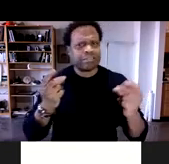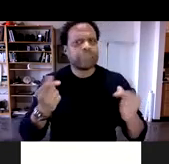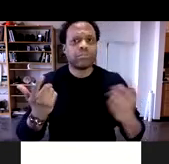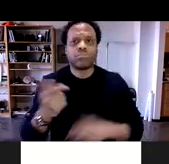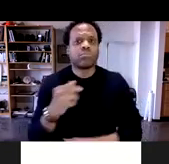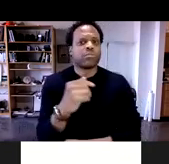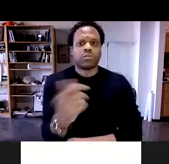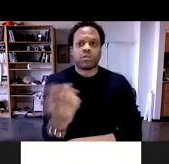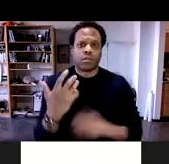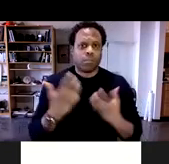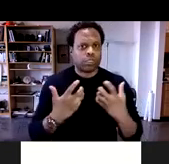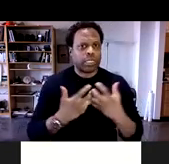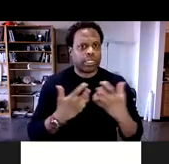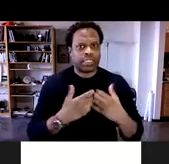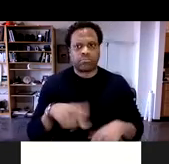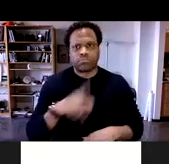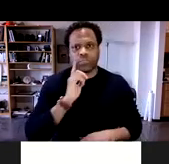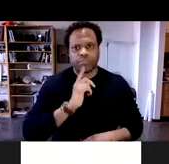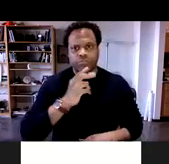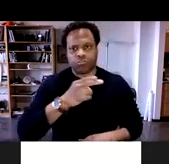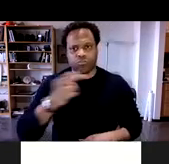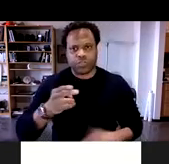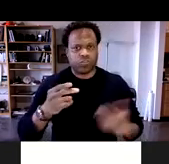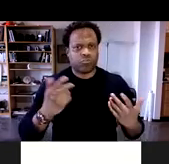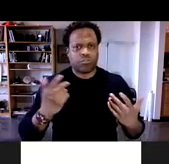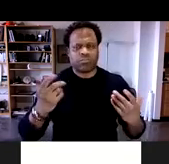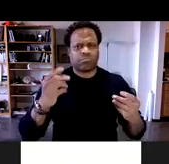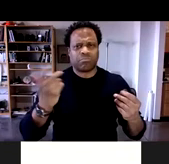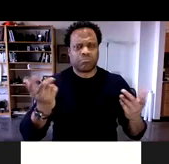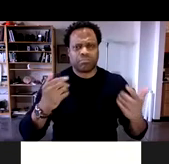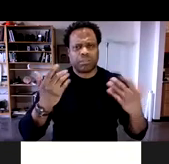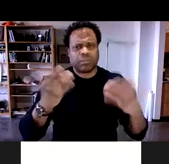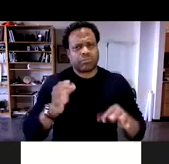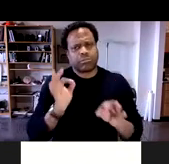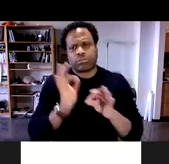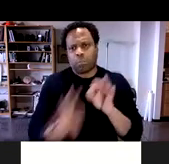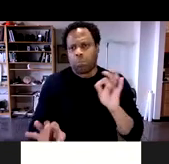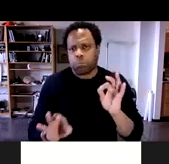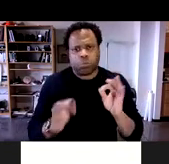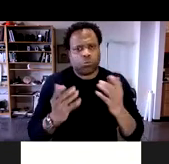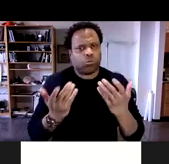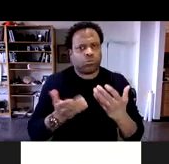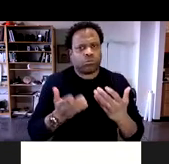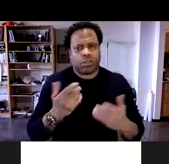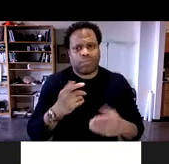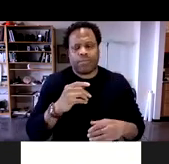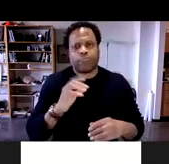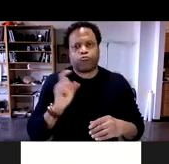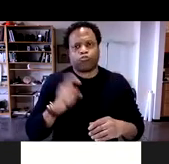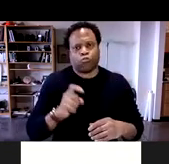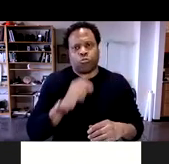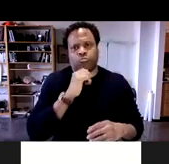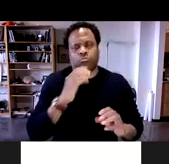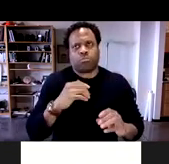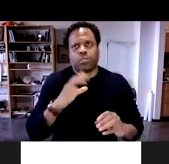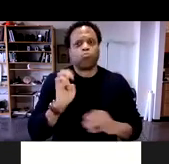I have a few suggestions to sort of make do for the accommodations that you may not have. And they're really very